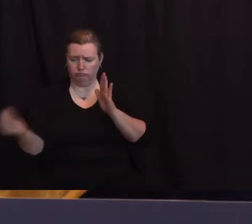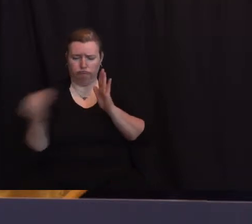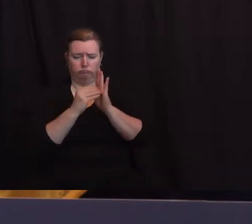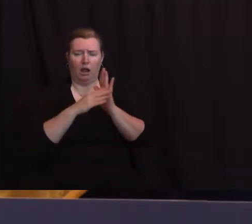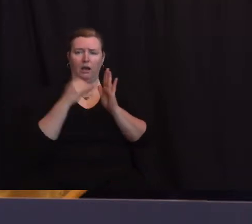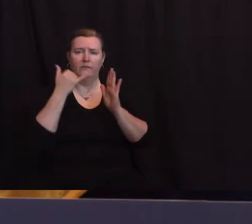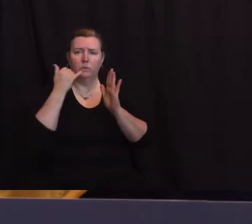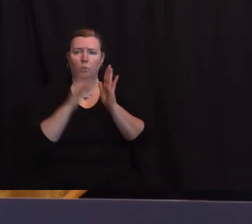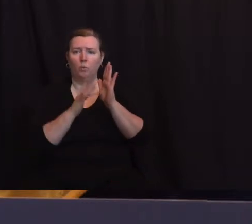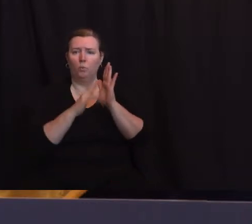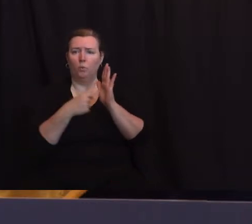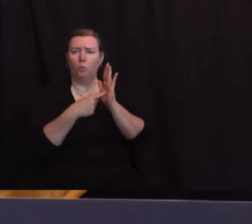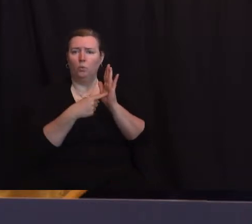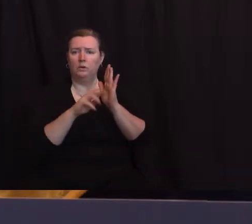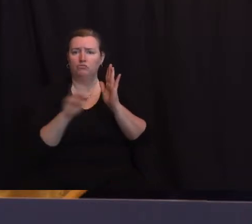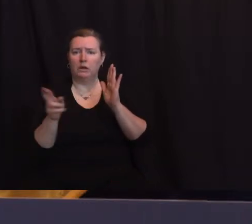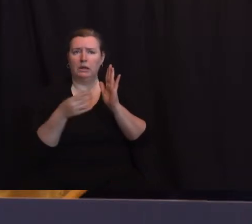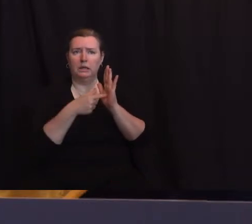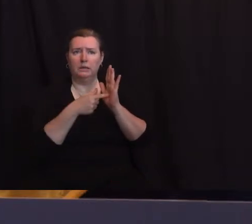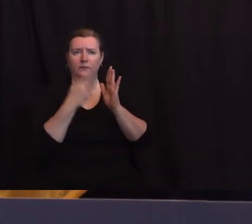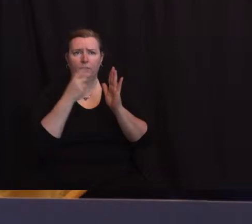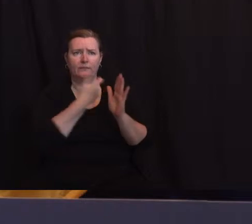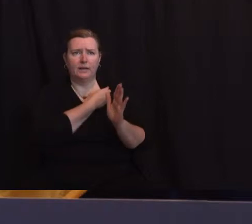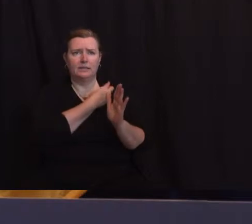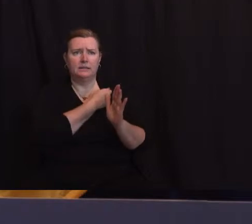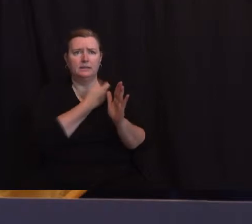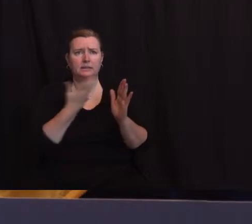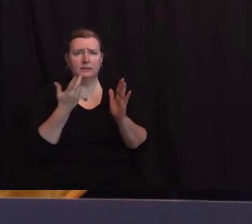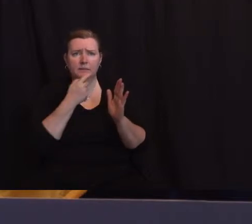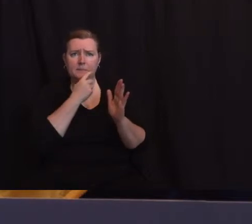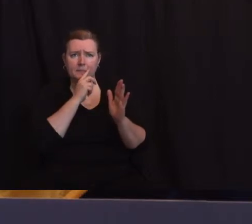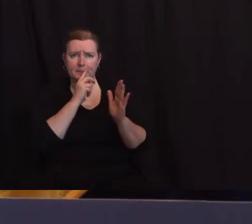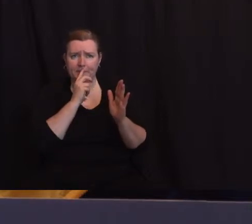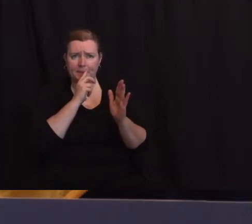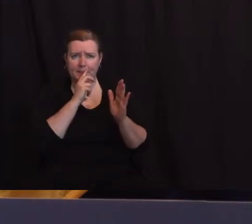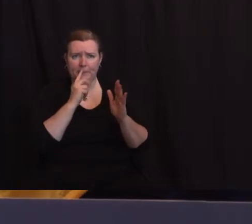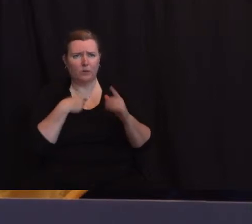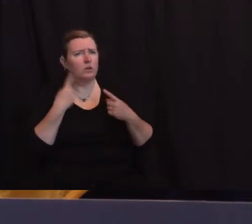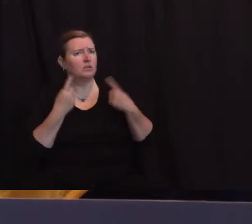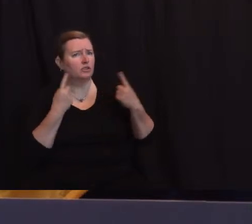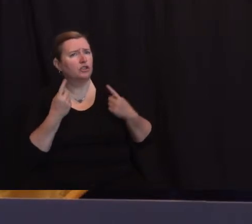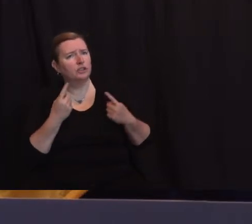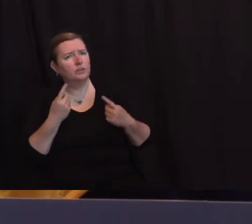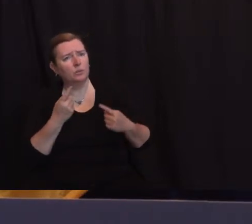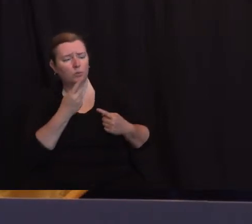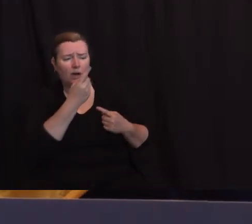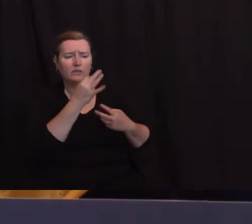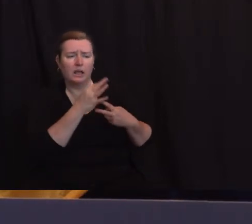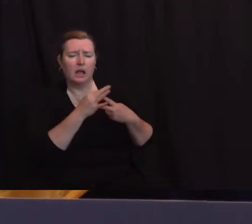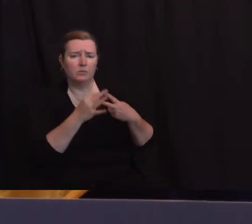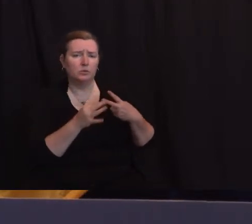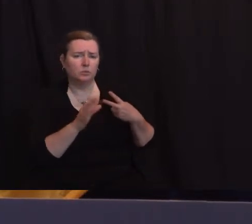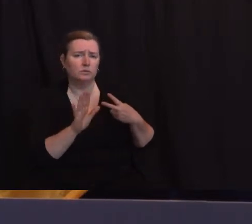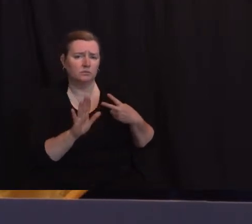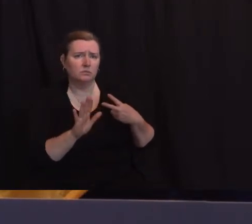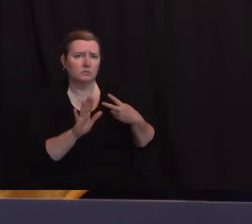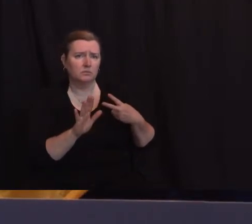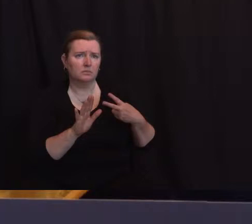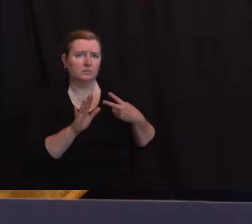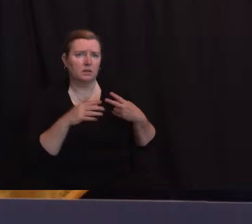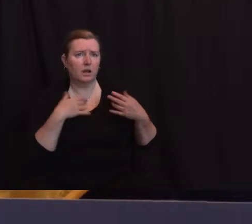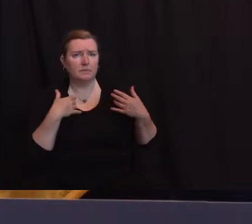COVID-19 vaccination app? Yeah, I think it's fair to say on the first question, we're considering our options, right? And I continue to be